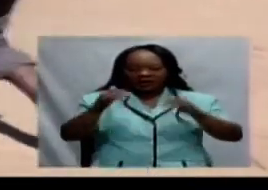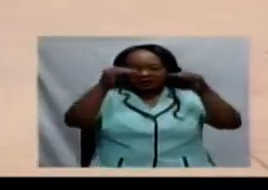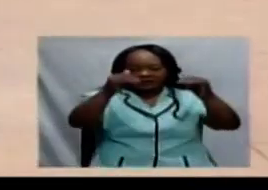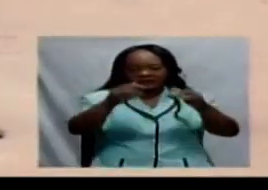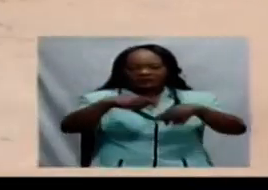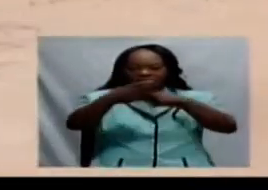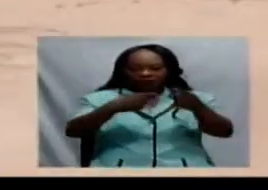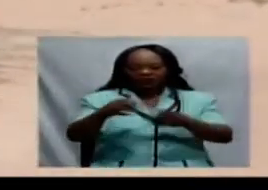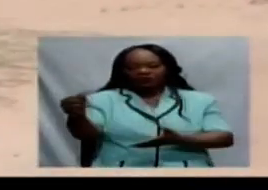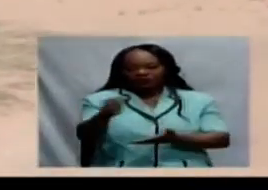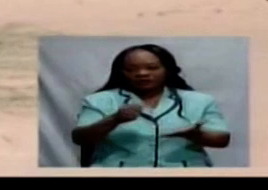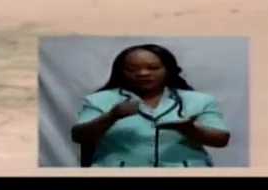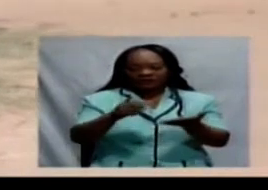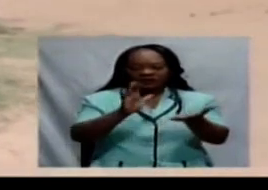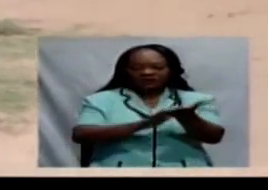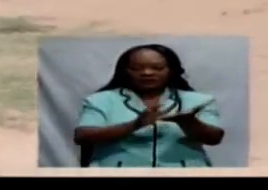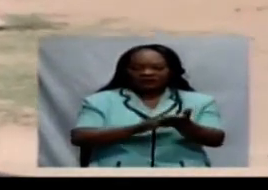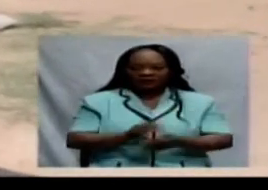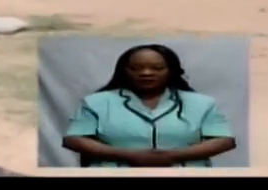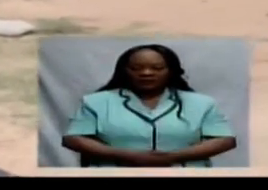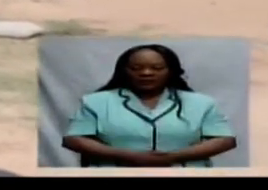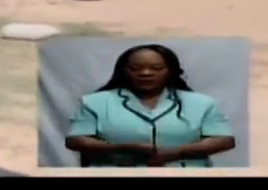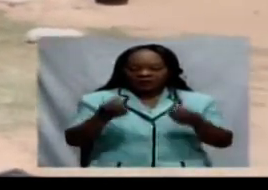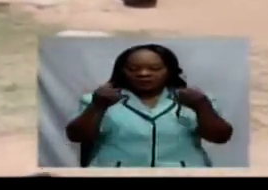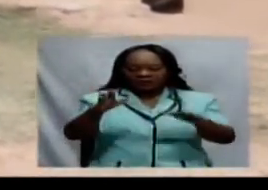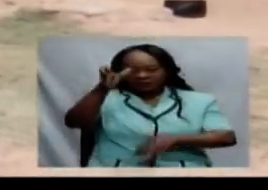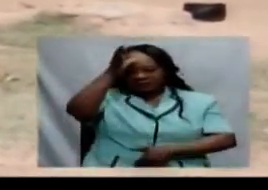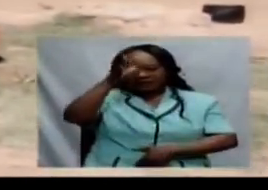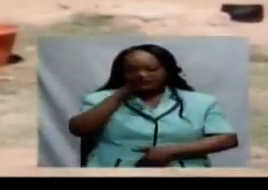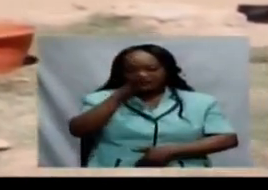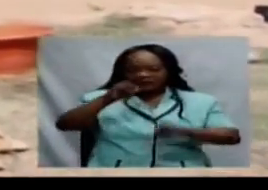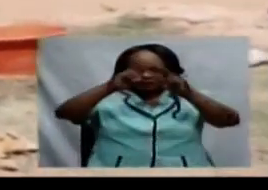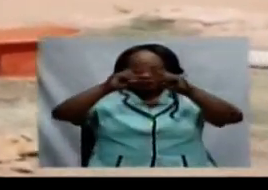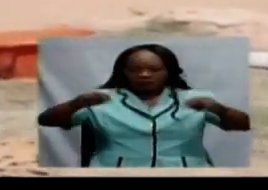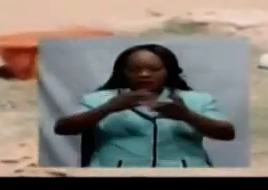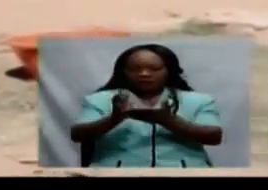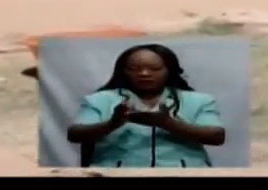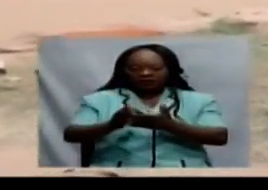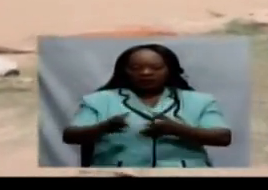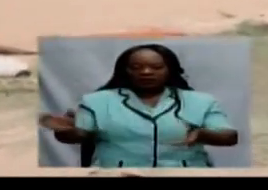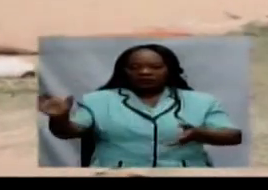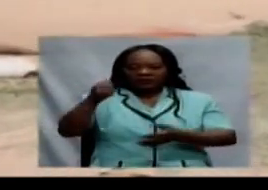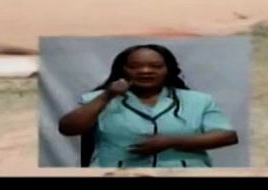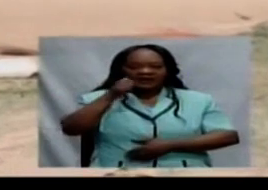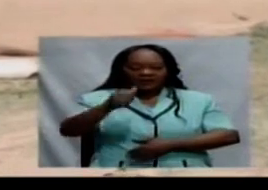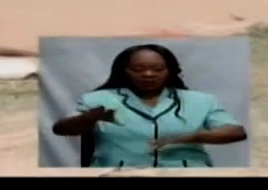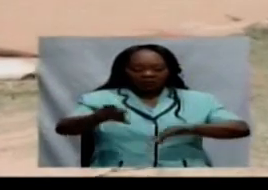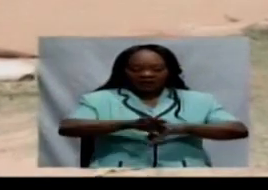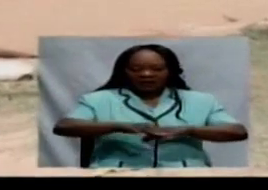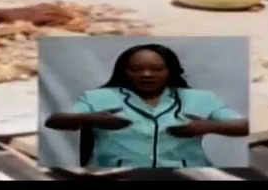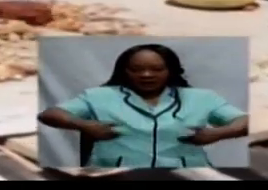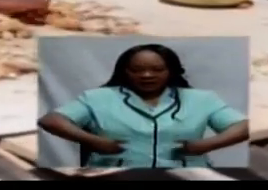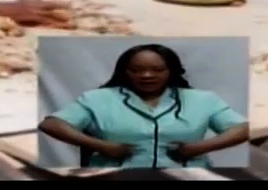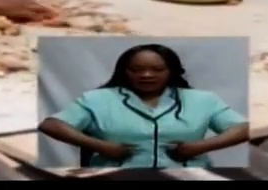school. Many parents in rural parts of Zambia, however, opt to marry off their girl children at a tender